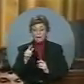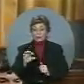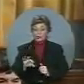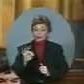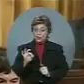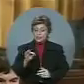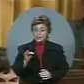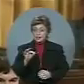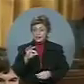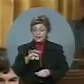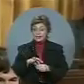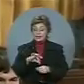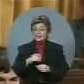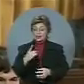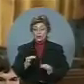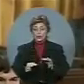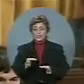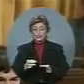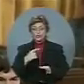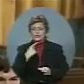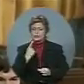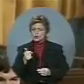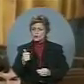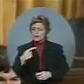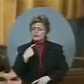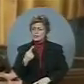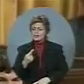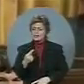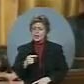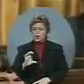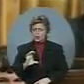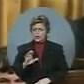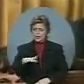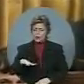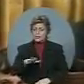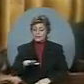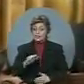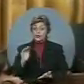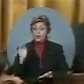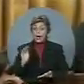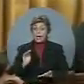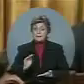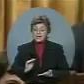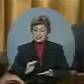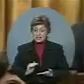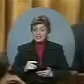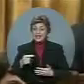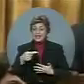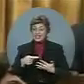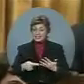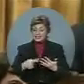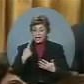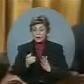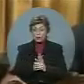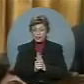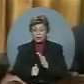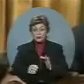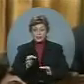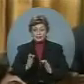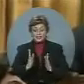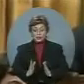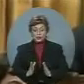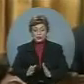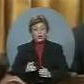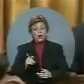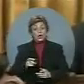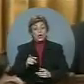the qualification standards for judges. He said, and I quote, "They have changed the role of the advisory committee, so now they do